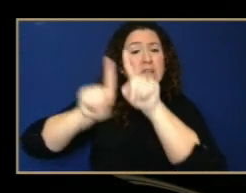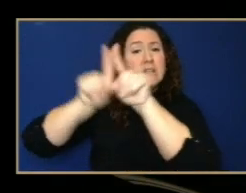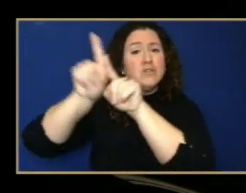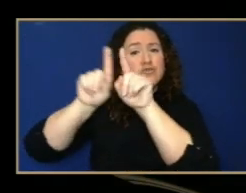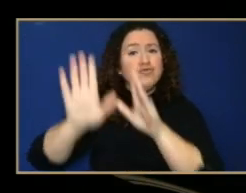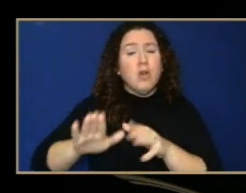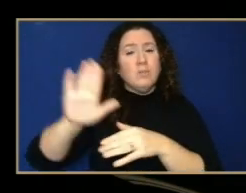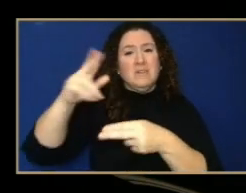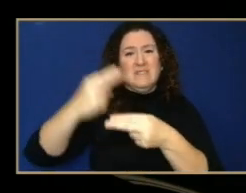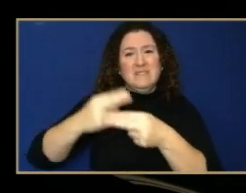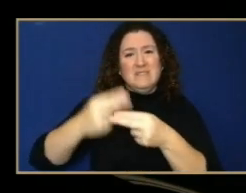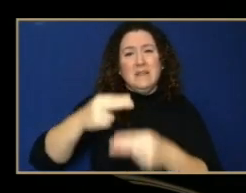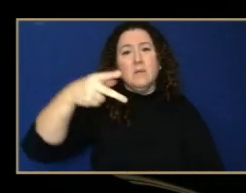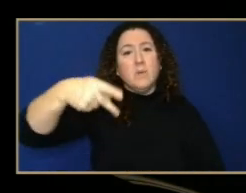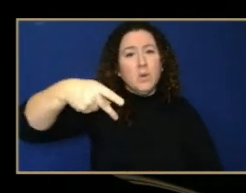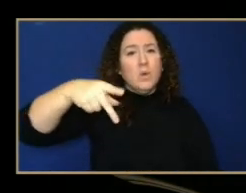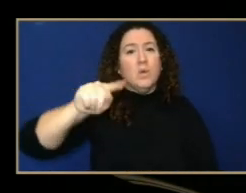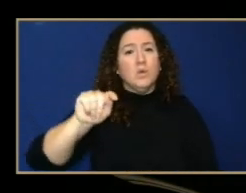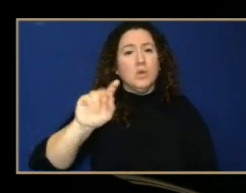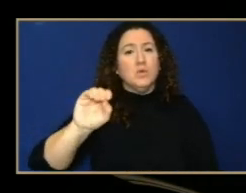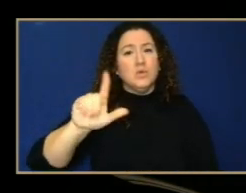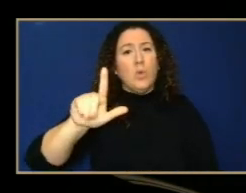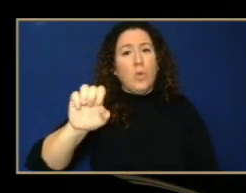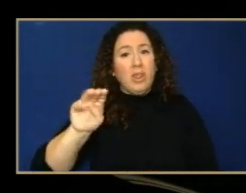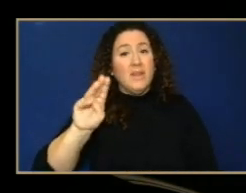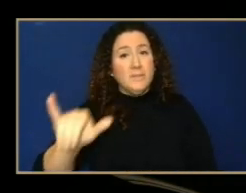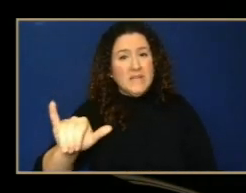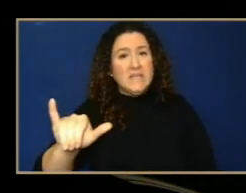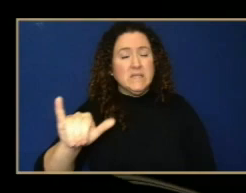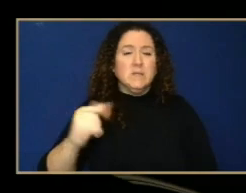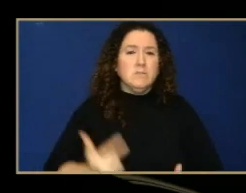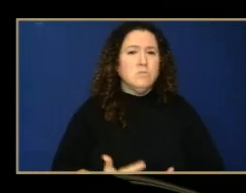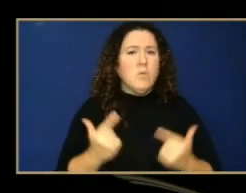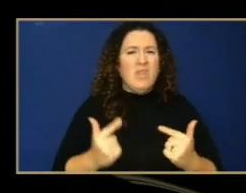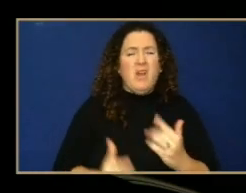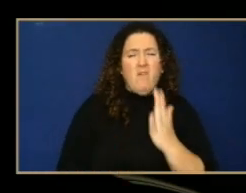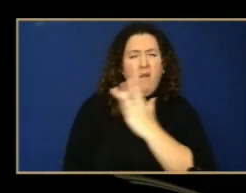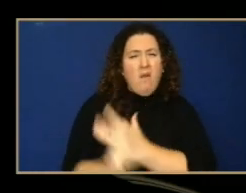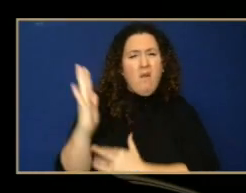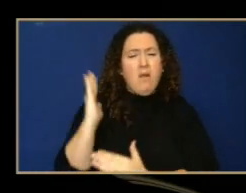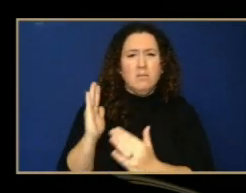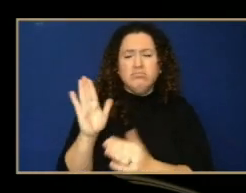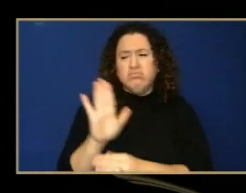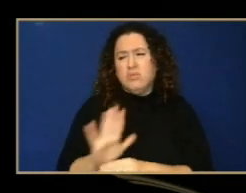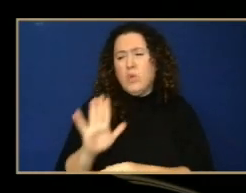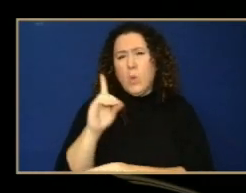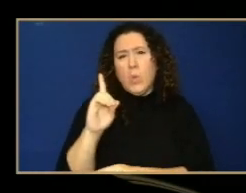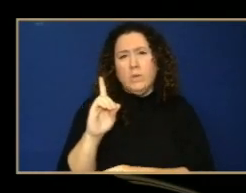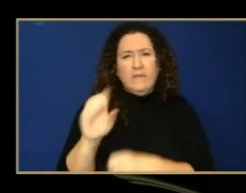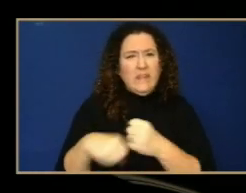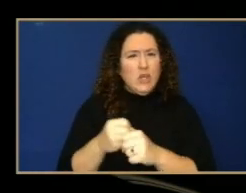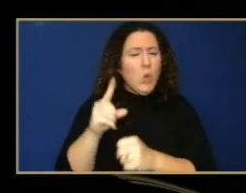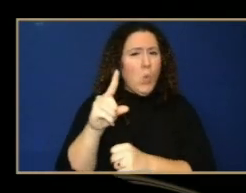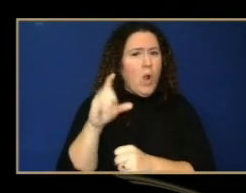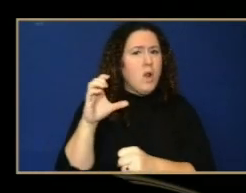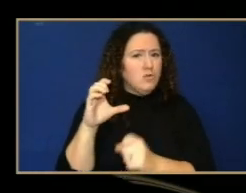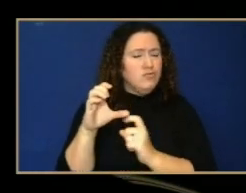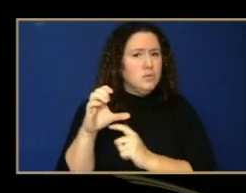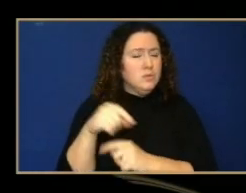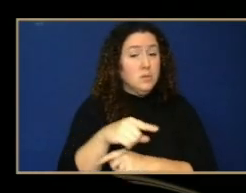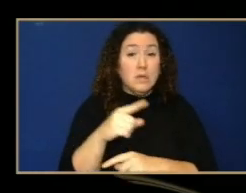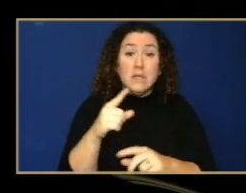AD, and he was one of the first astronomers who was able to predict very reliably the motions of the